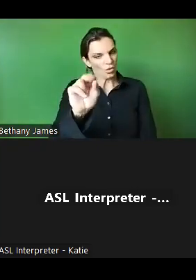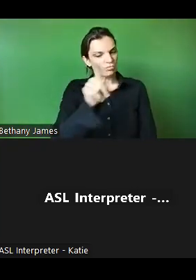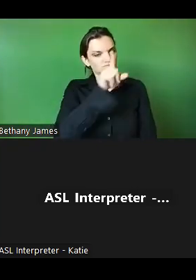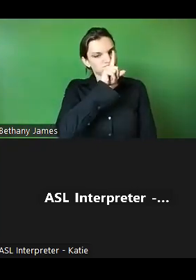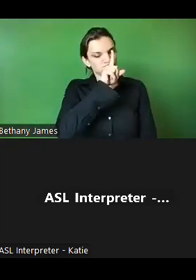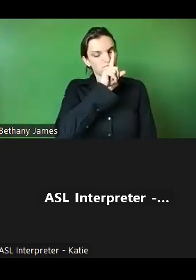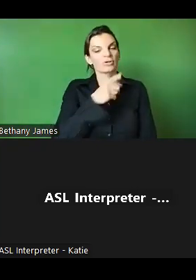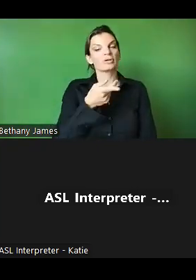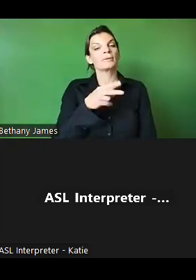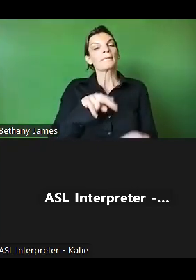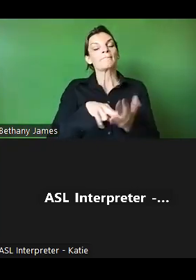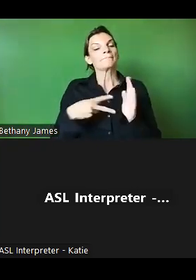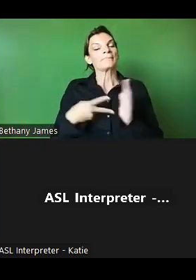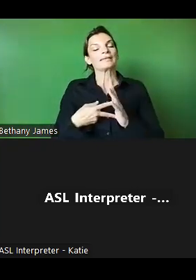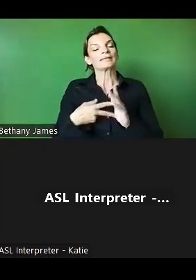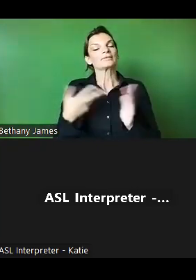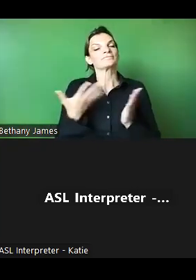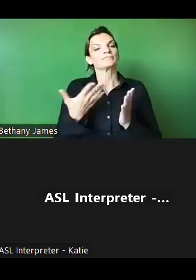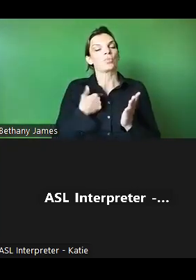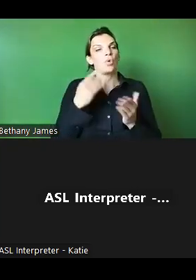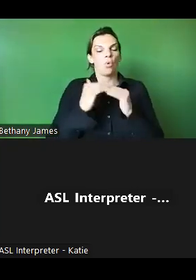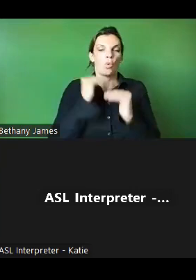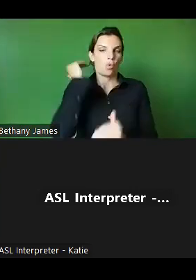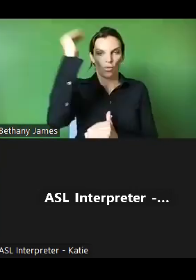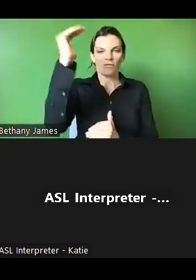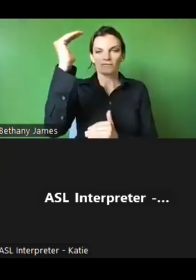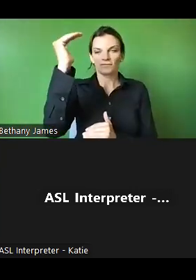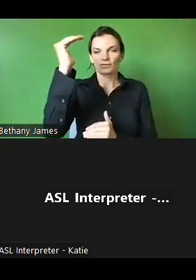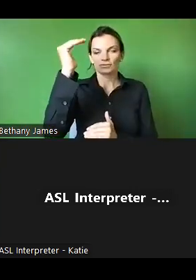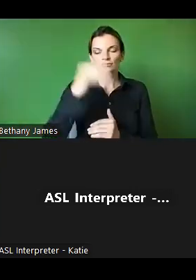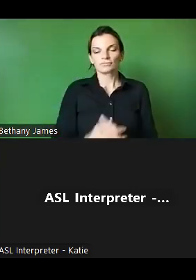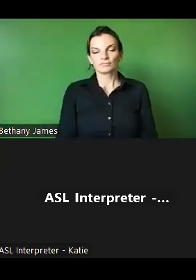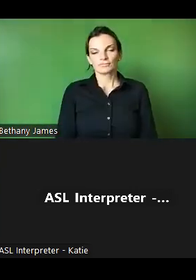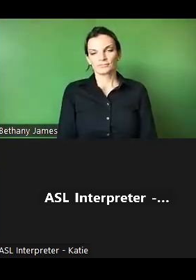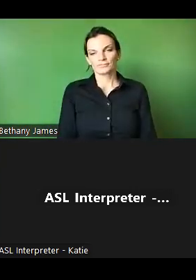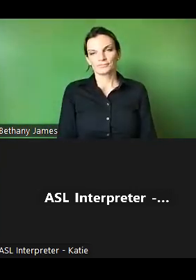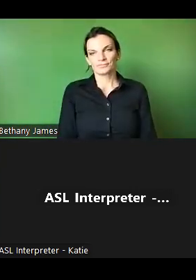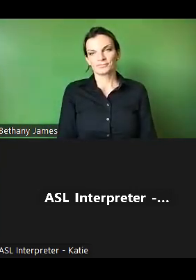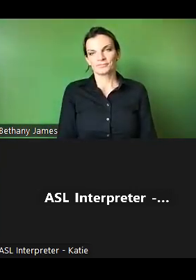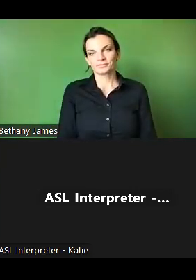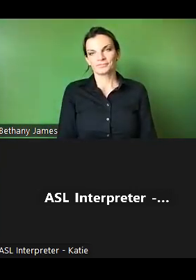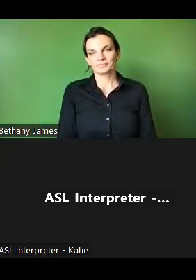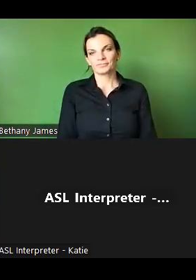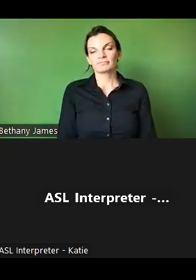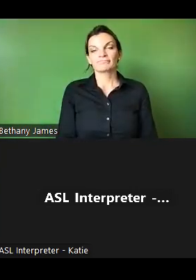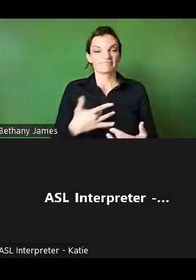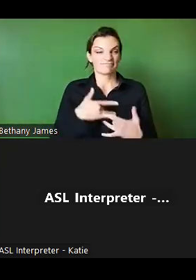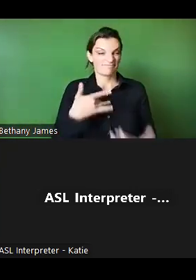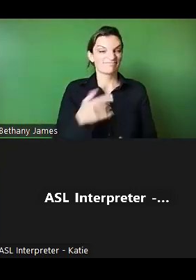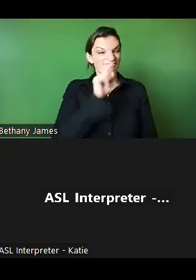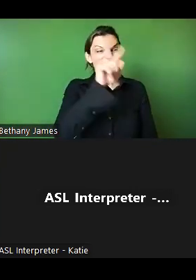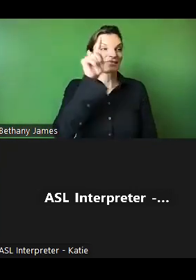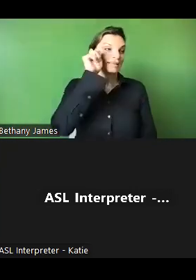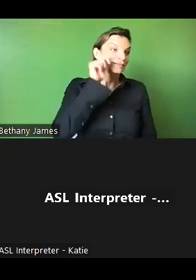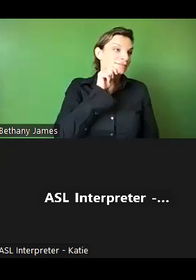are saying that I think there's a tendency by many people, not just young people, but by many of us, to